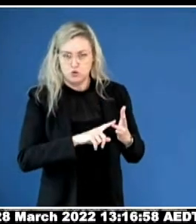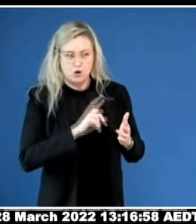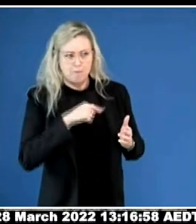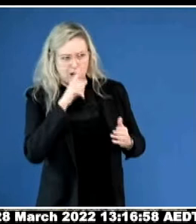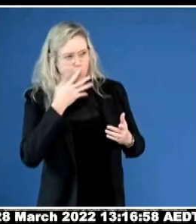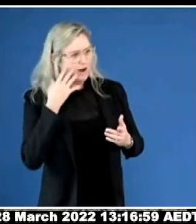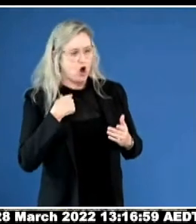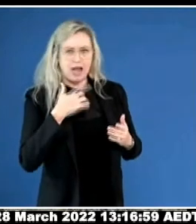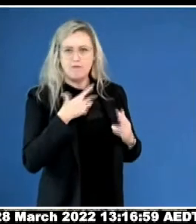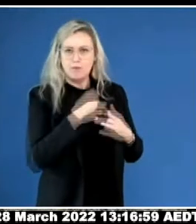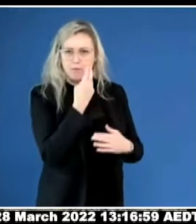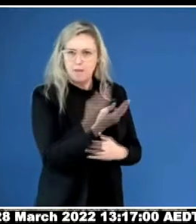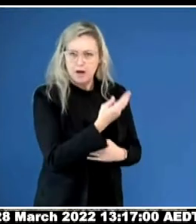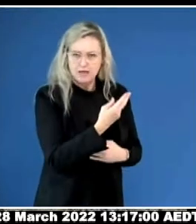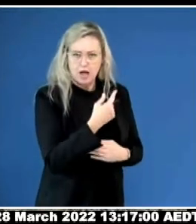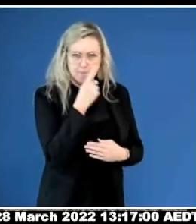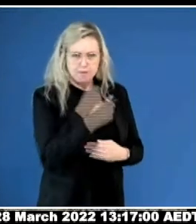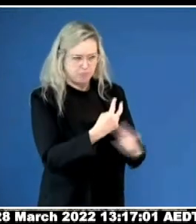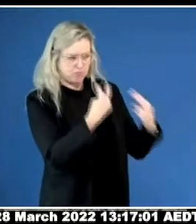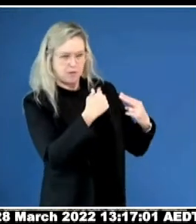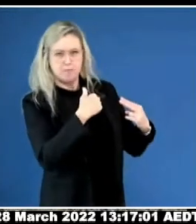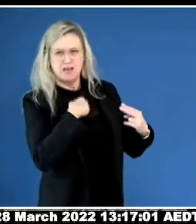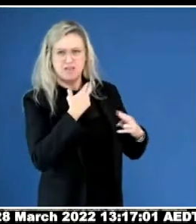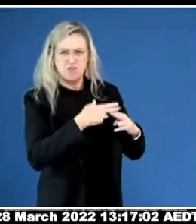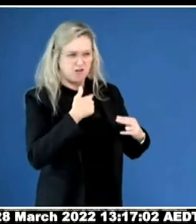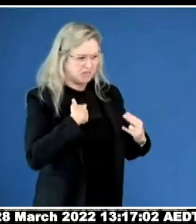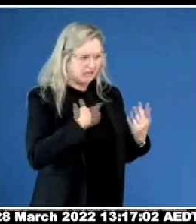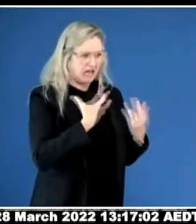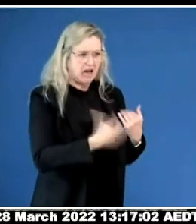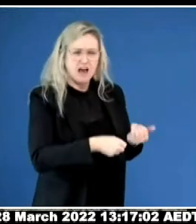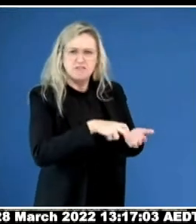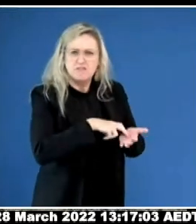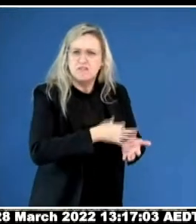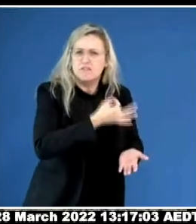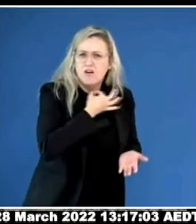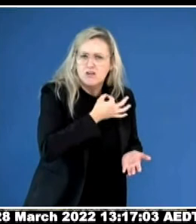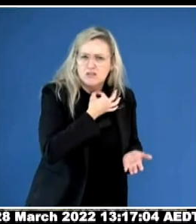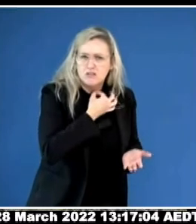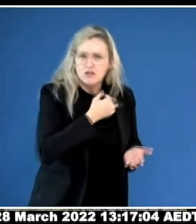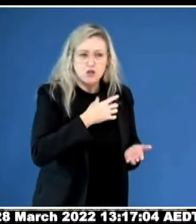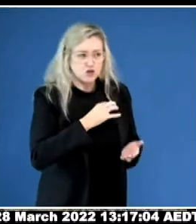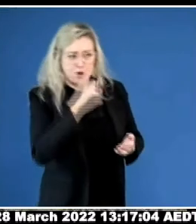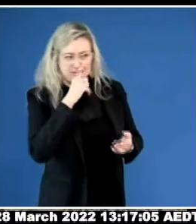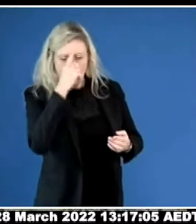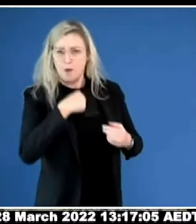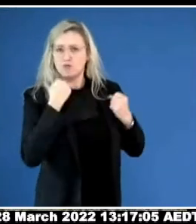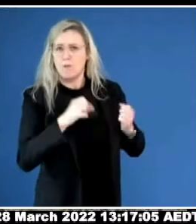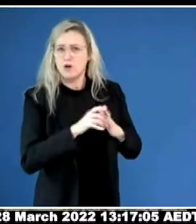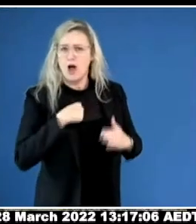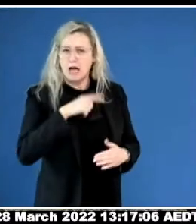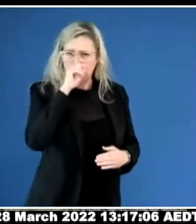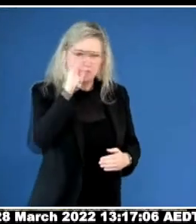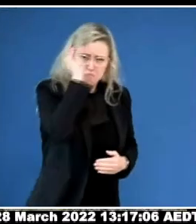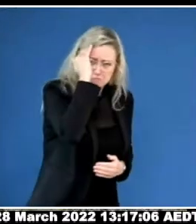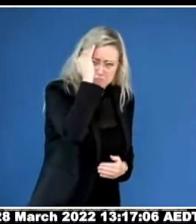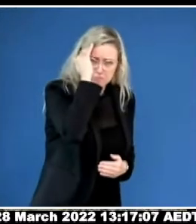violent partner, not how I managed to actively live in a volatile environment. People should take a